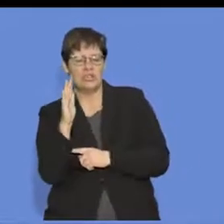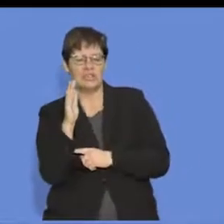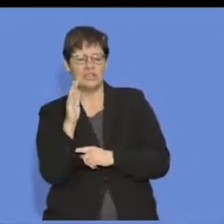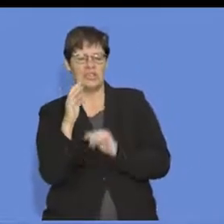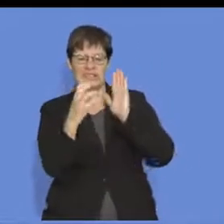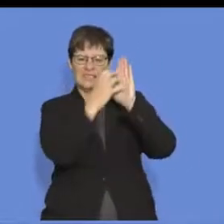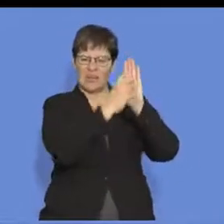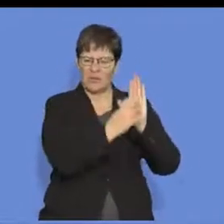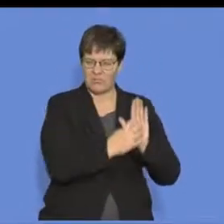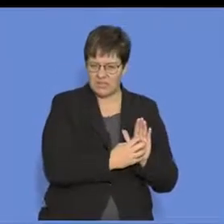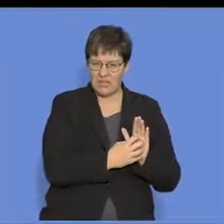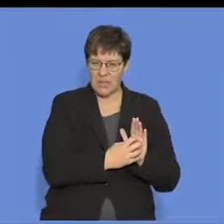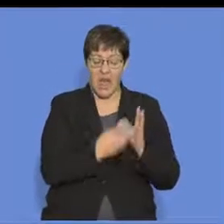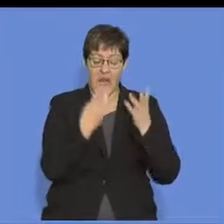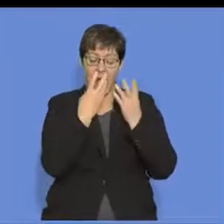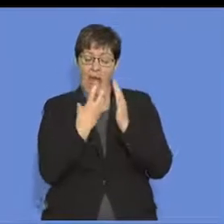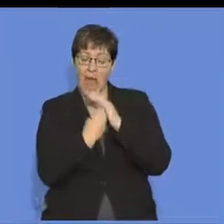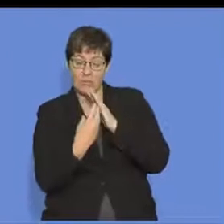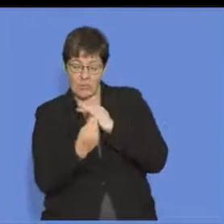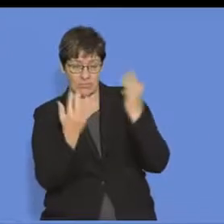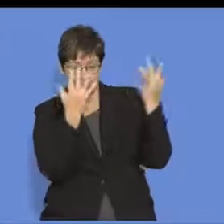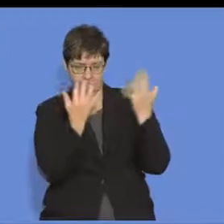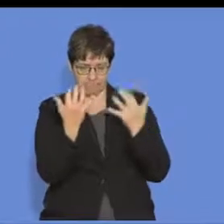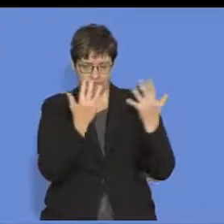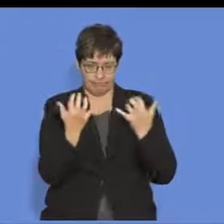numbers of outcomes. Okay, are we together?